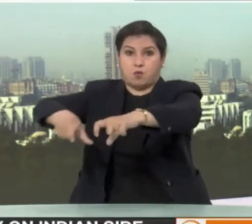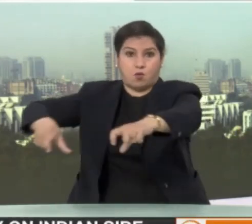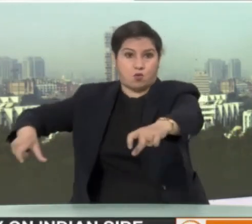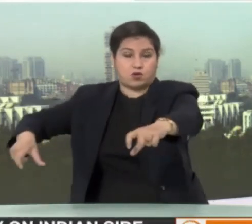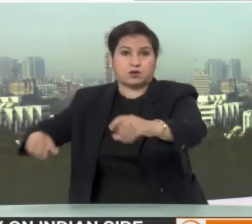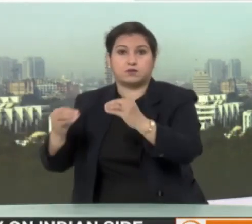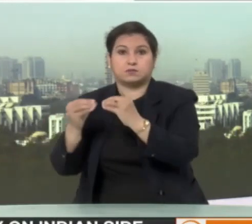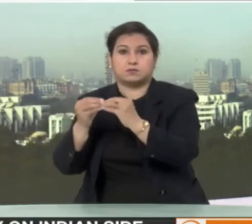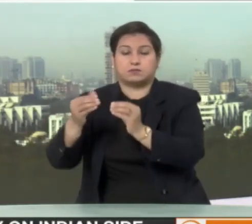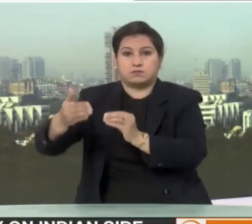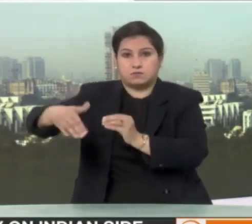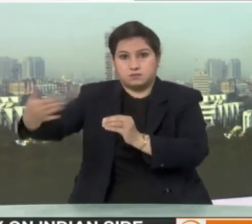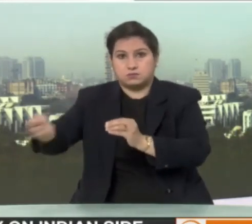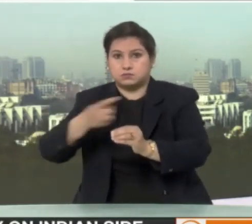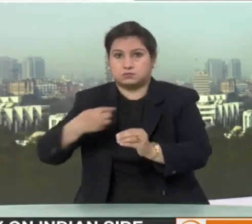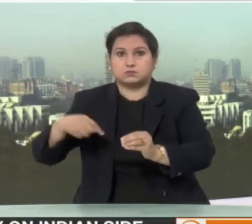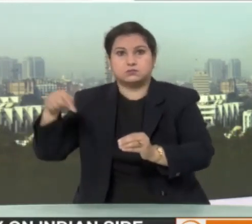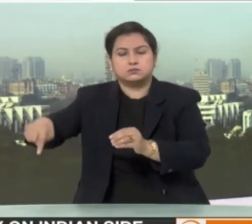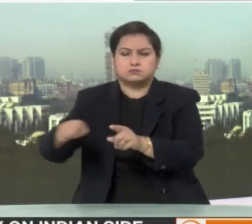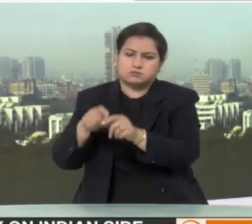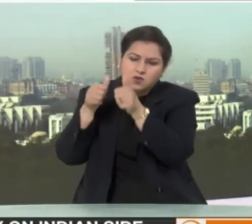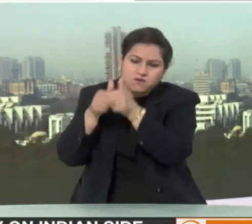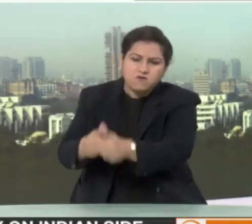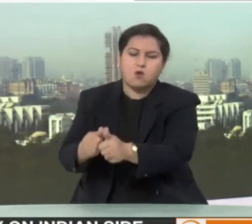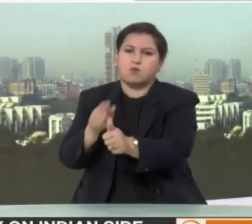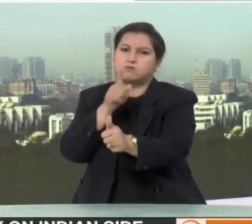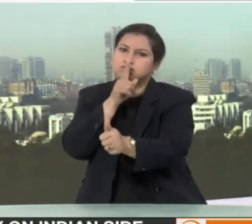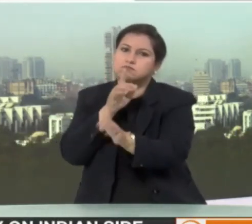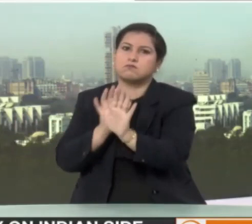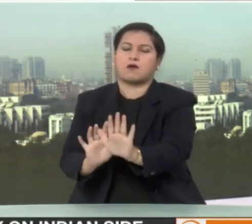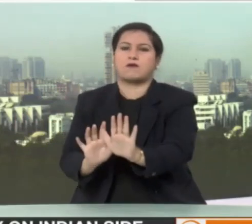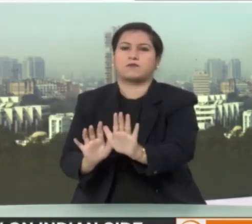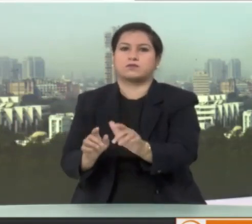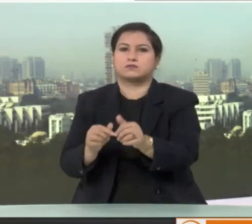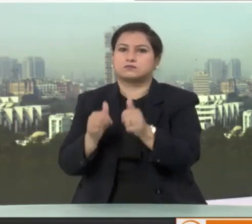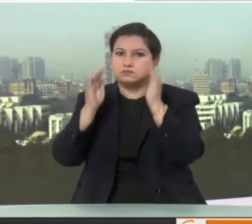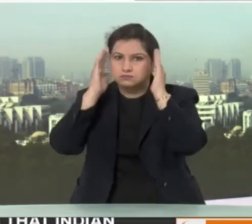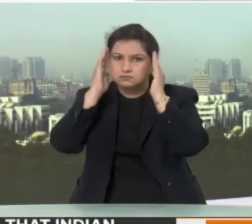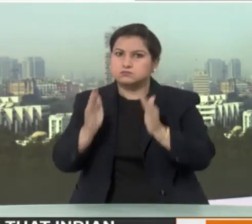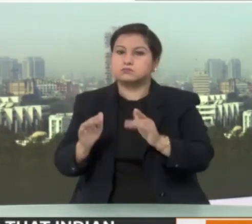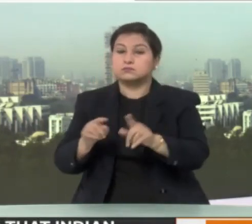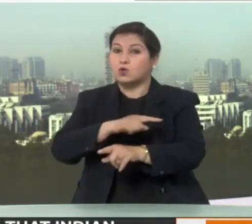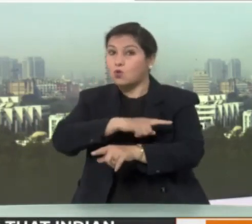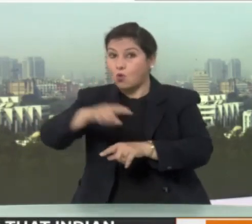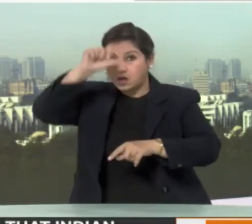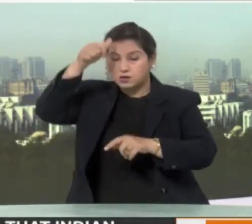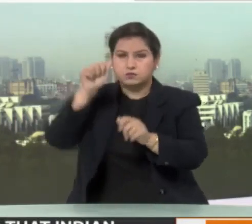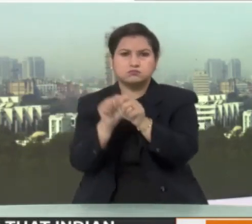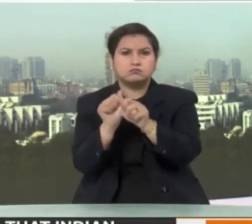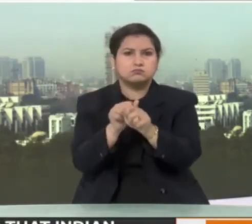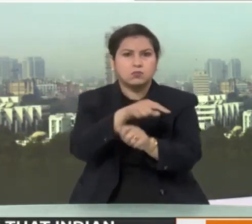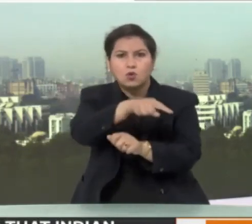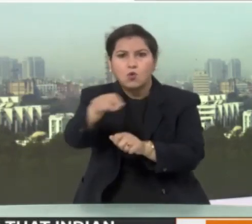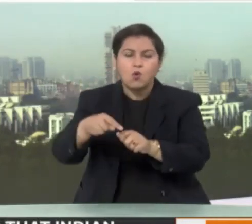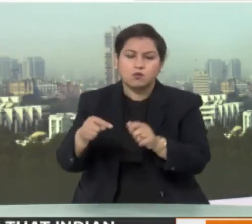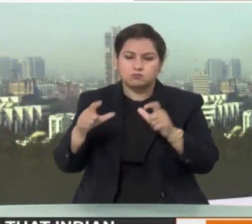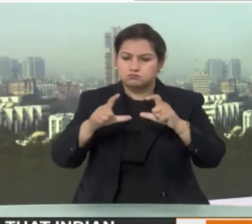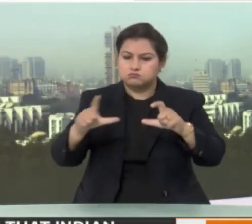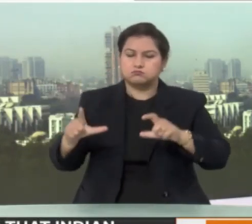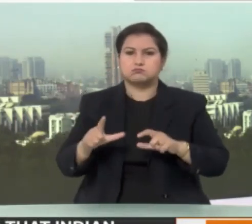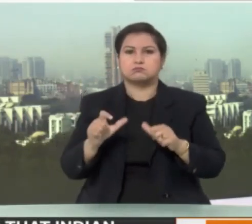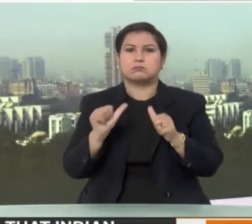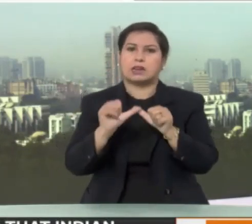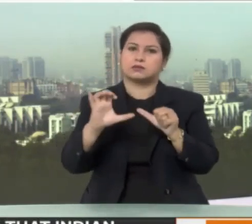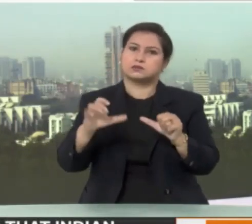areas and abide by it scrupulously. All Indian activities are entirely on the Indian side of the